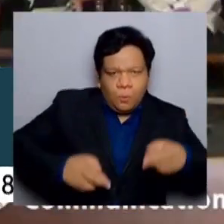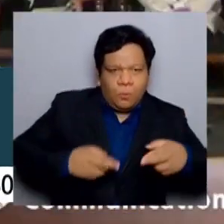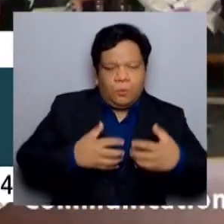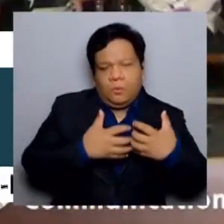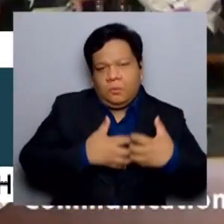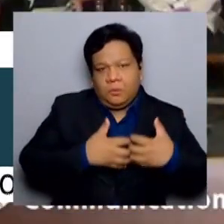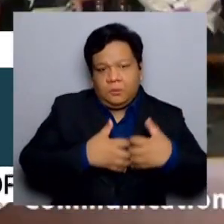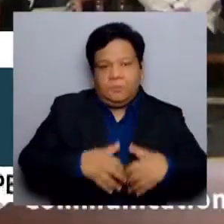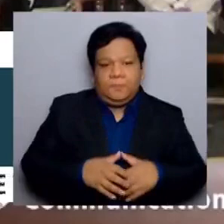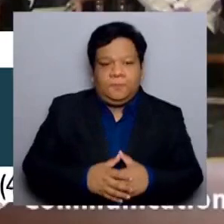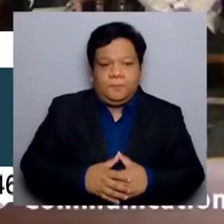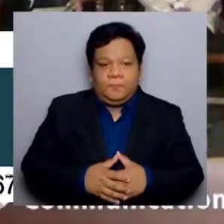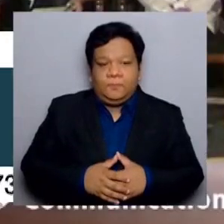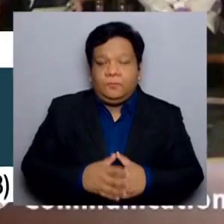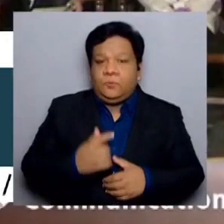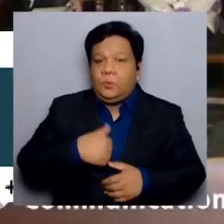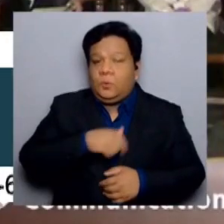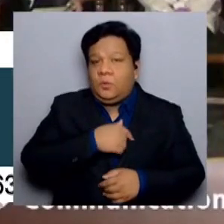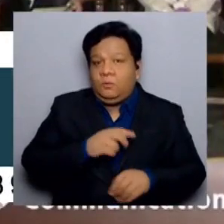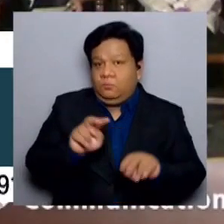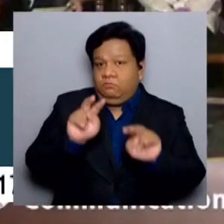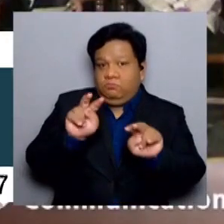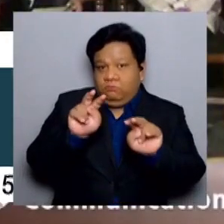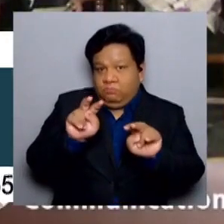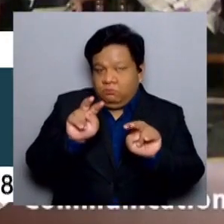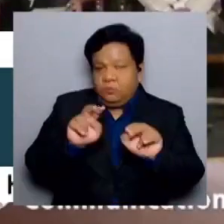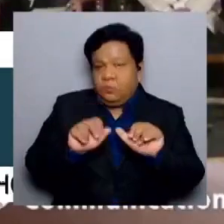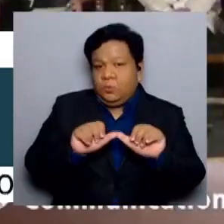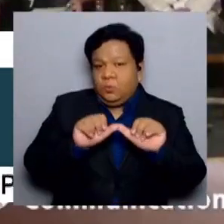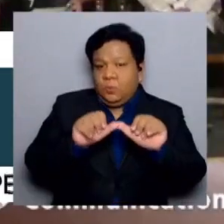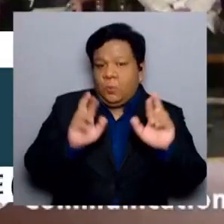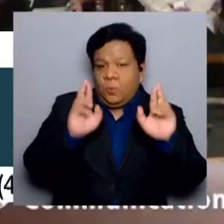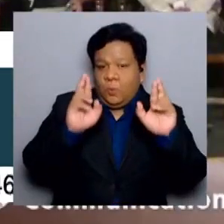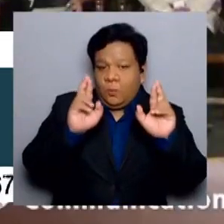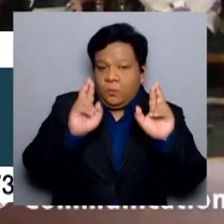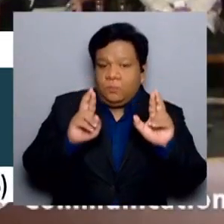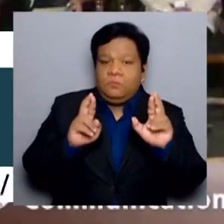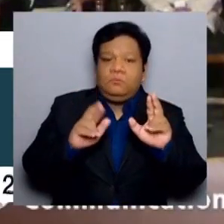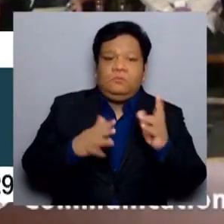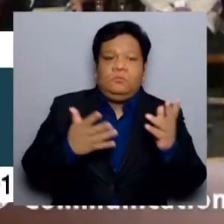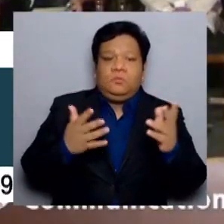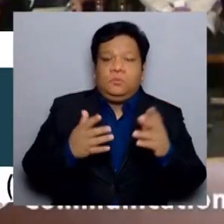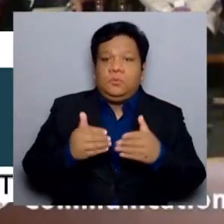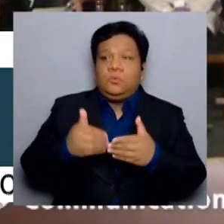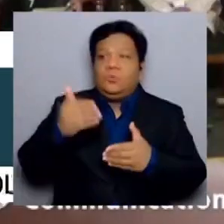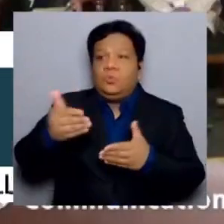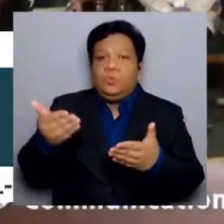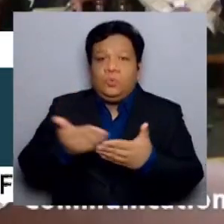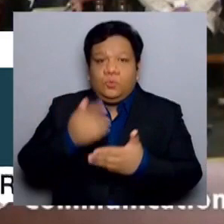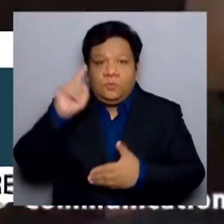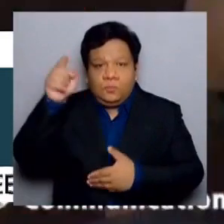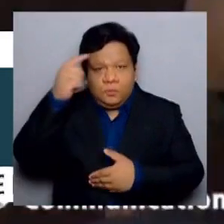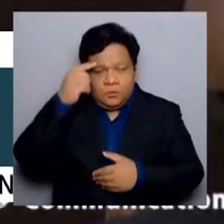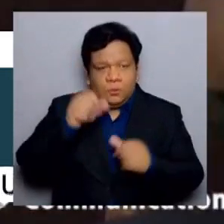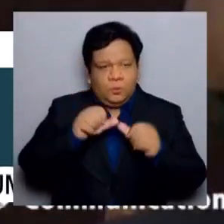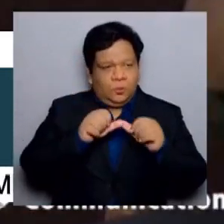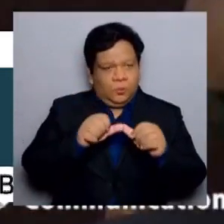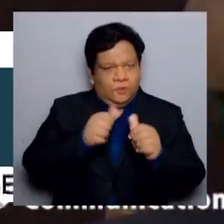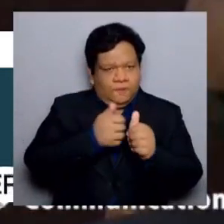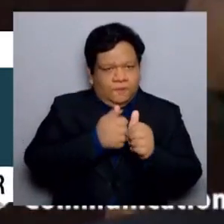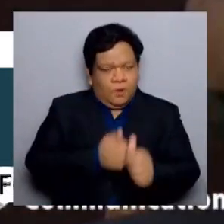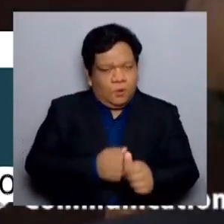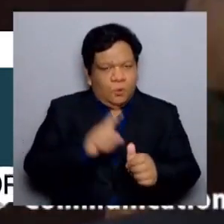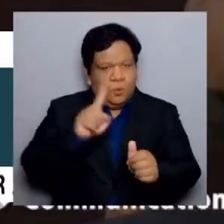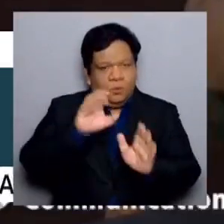looking forward na ipagpatuloy ang mandato ng konstitusyon natin sa Pilipinas